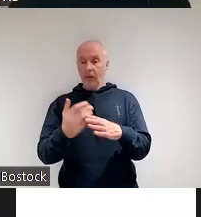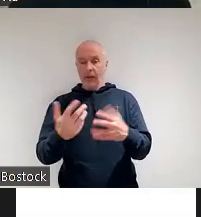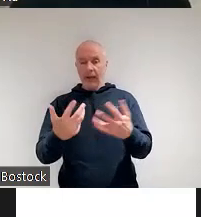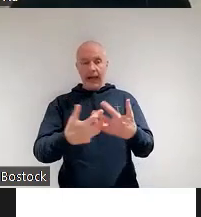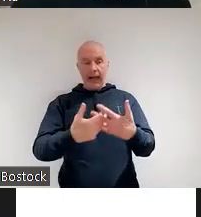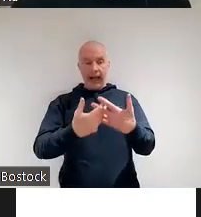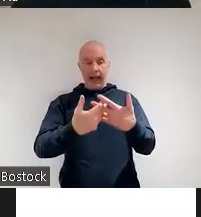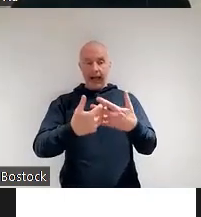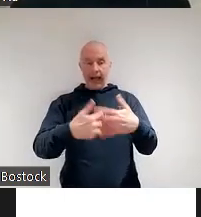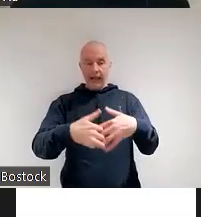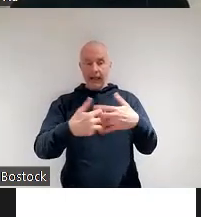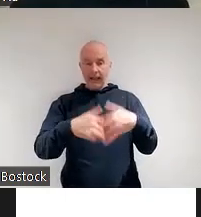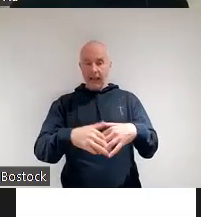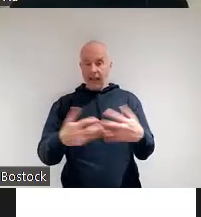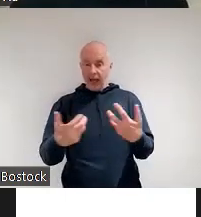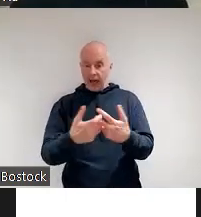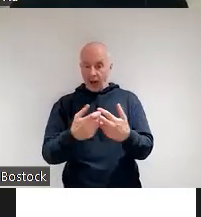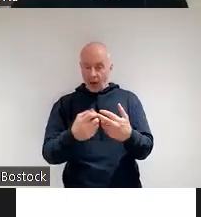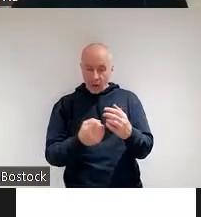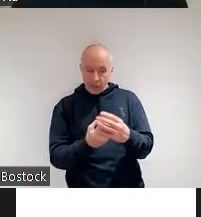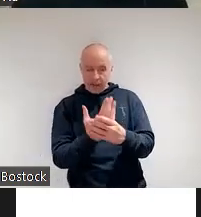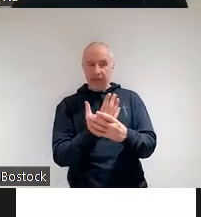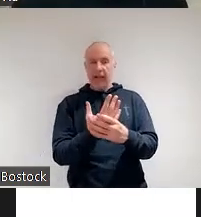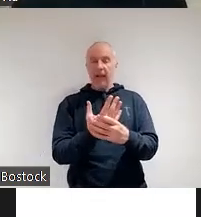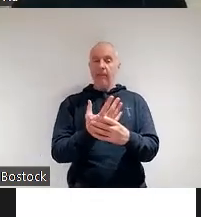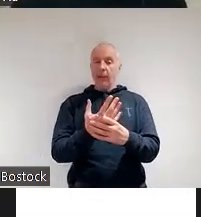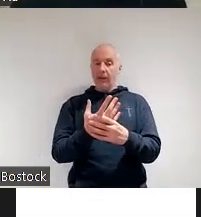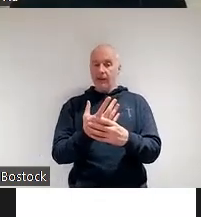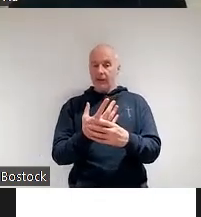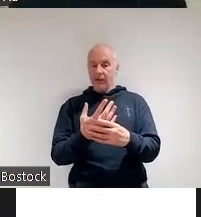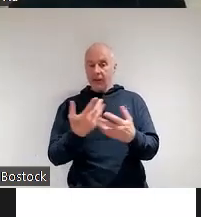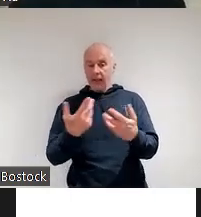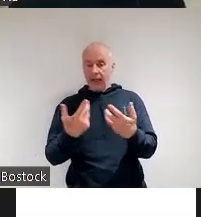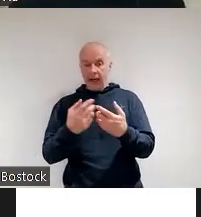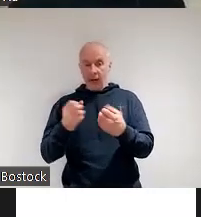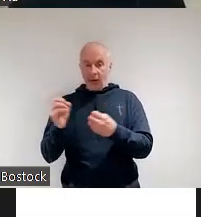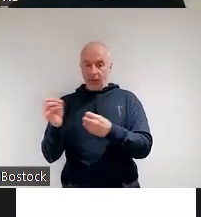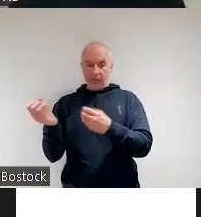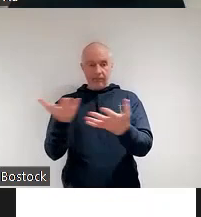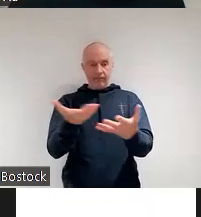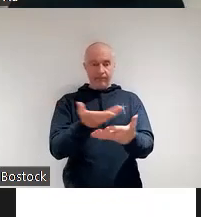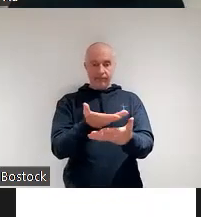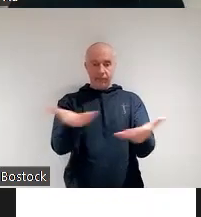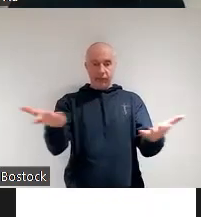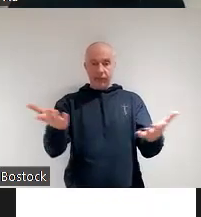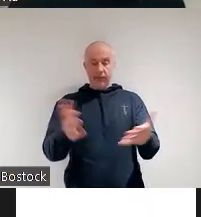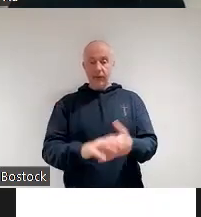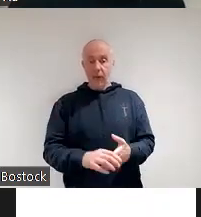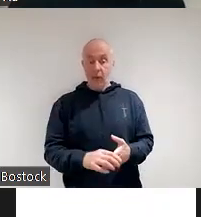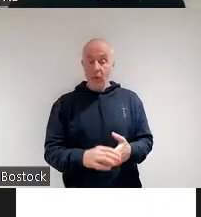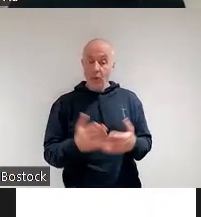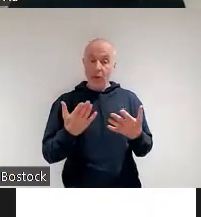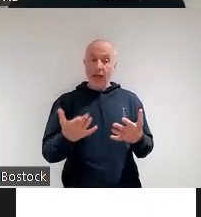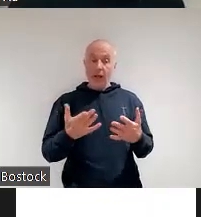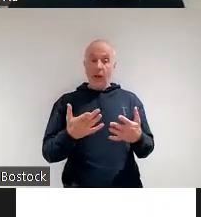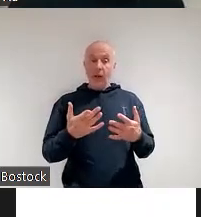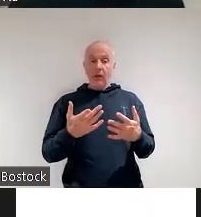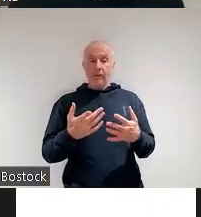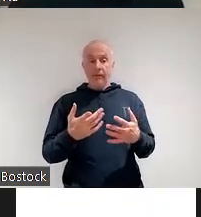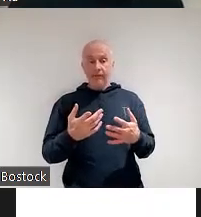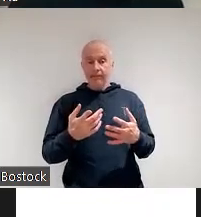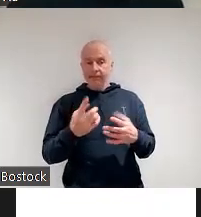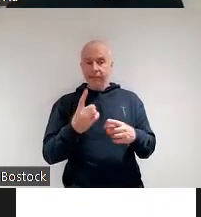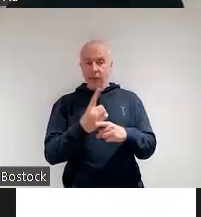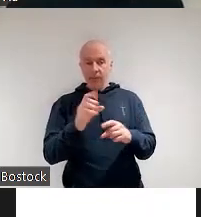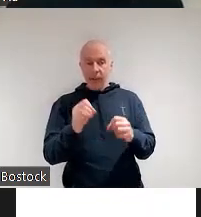right? How you develop a EV charger and how you bring them to the world. So this is why I want to touch base a little bit about how we actually do the development